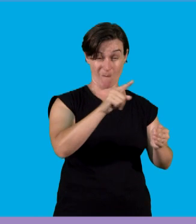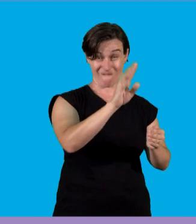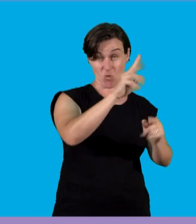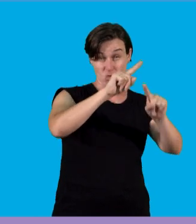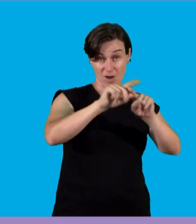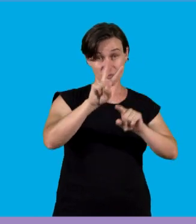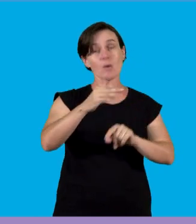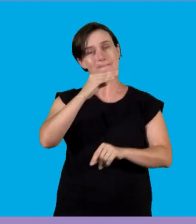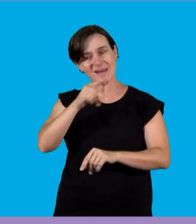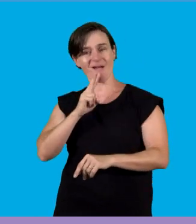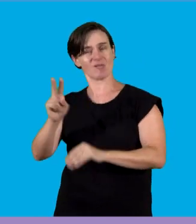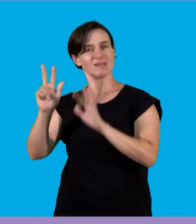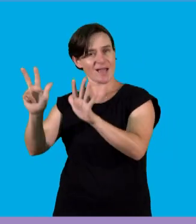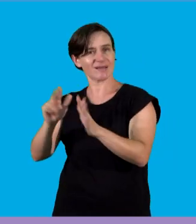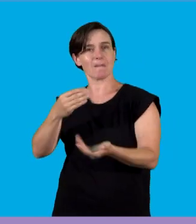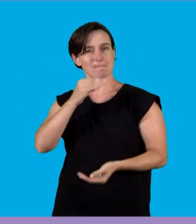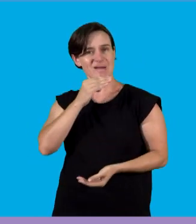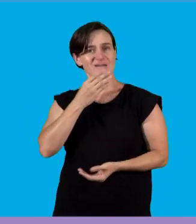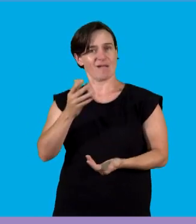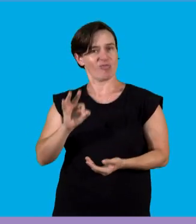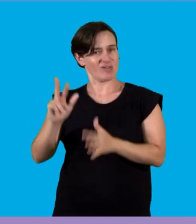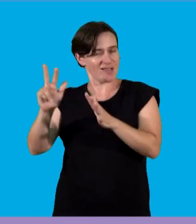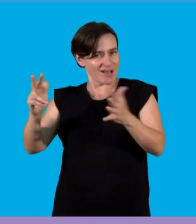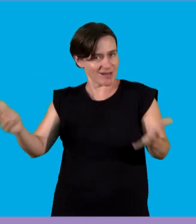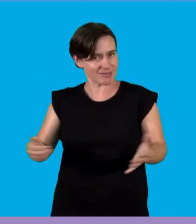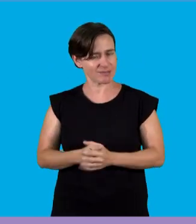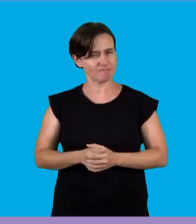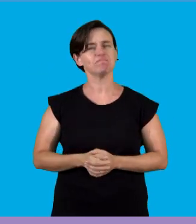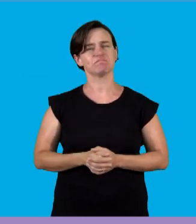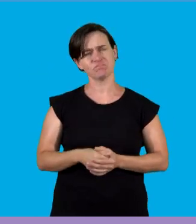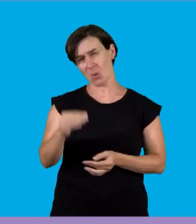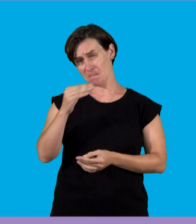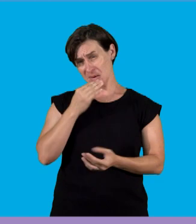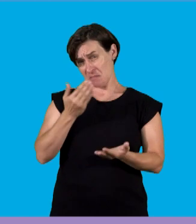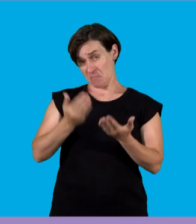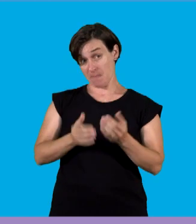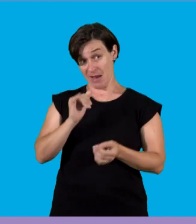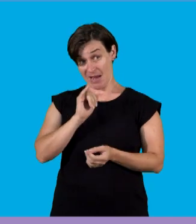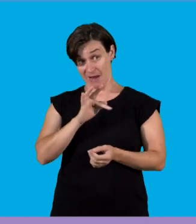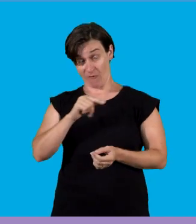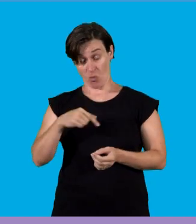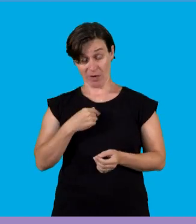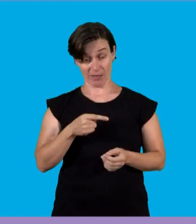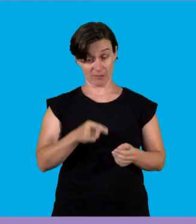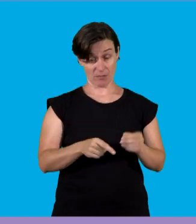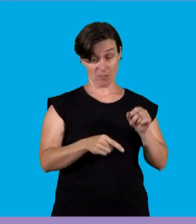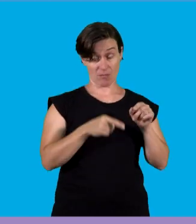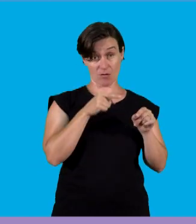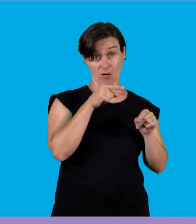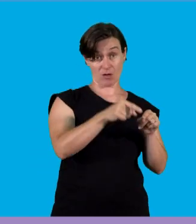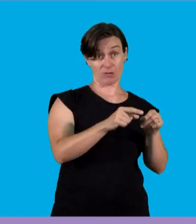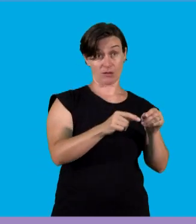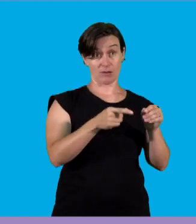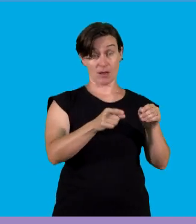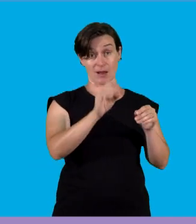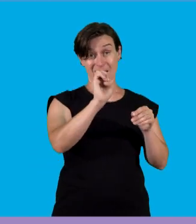multiplied by 2 does give us 8. So that could mean that if we multiply the exponents,